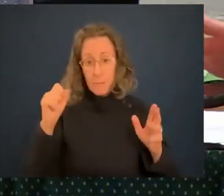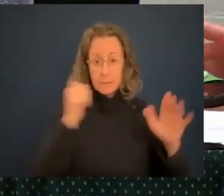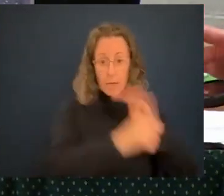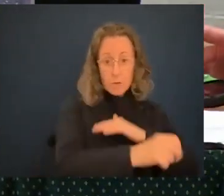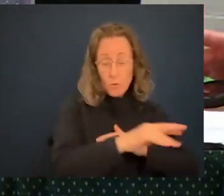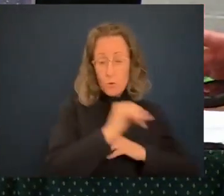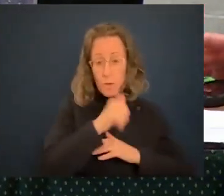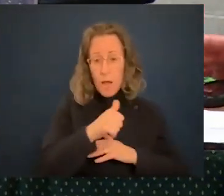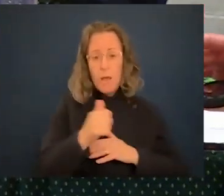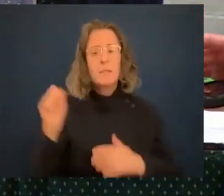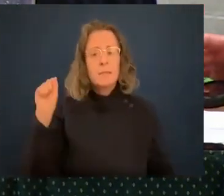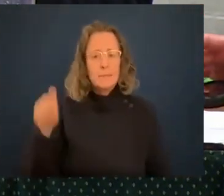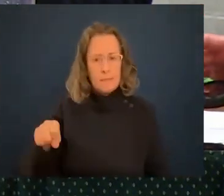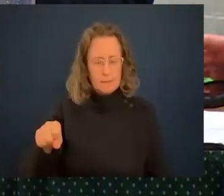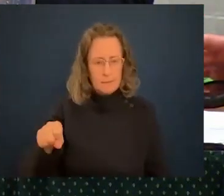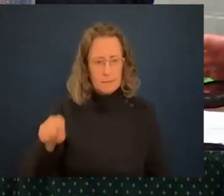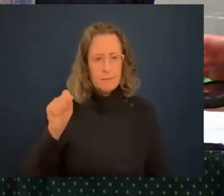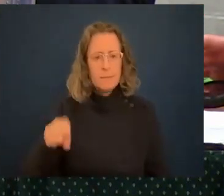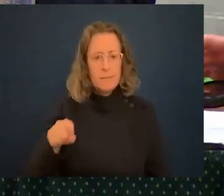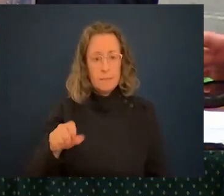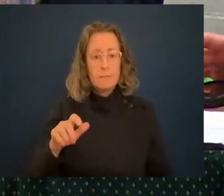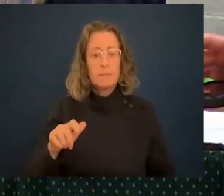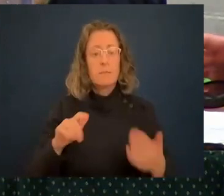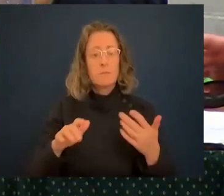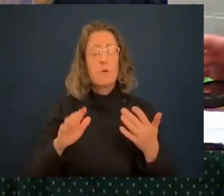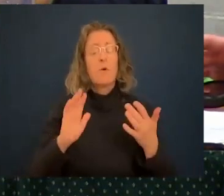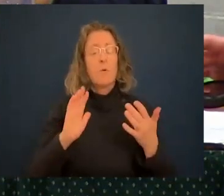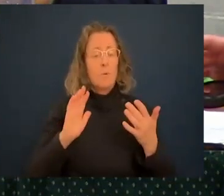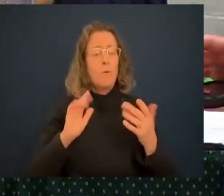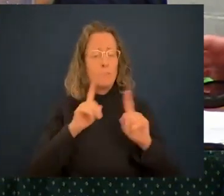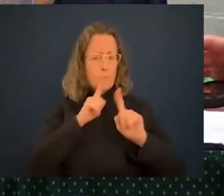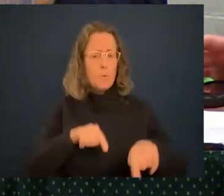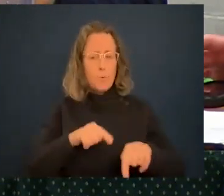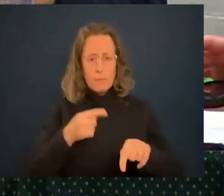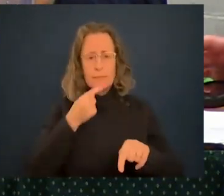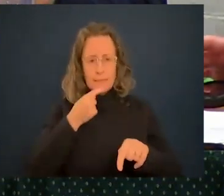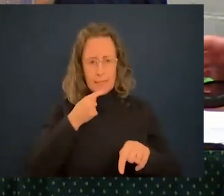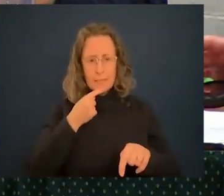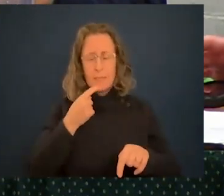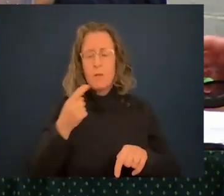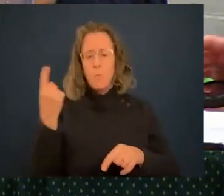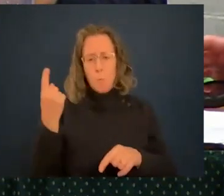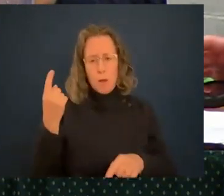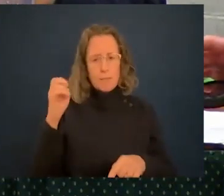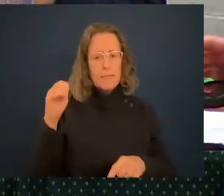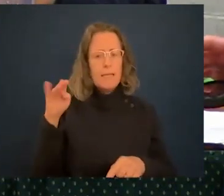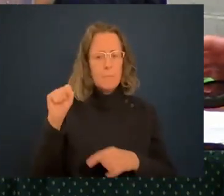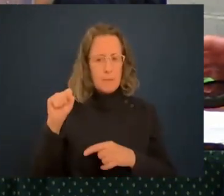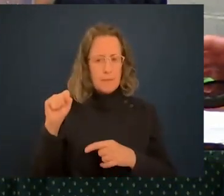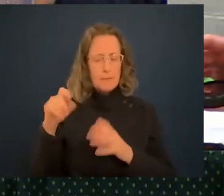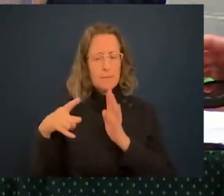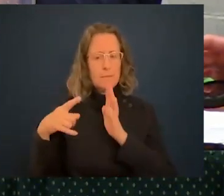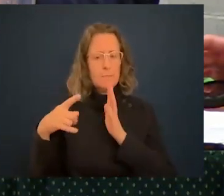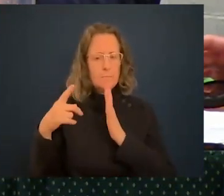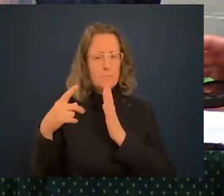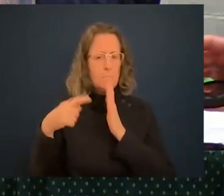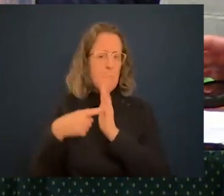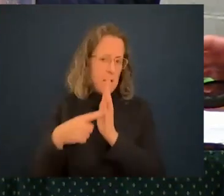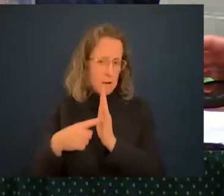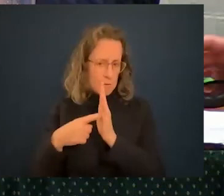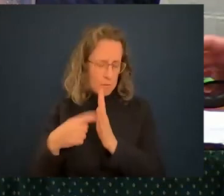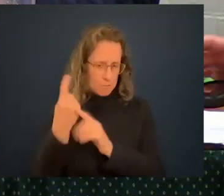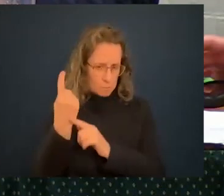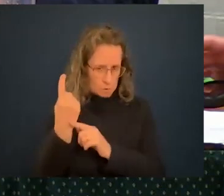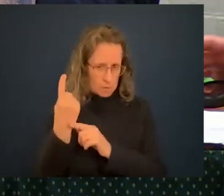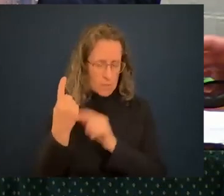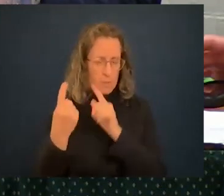we have in our backup documents shows that there is a model of EMS that we could have where